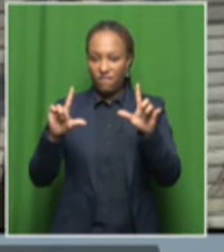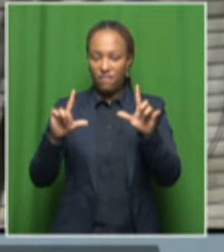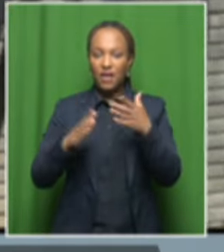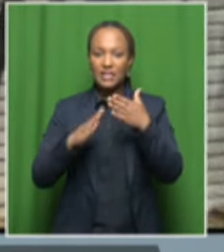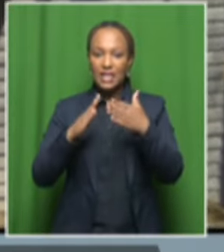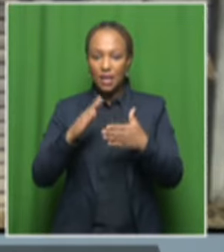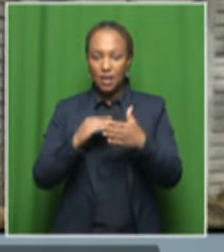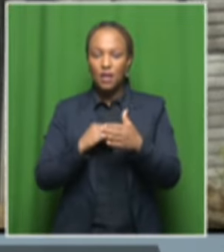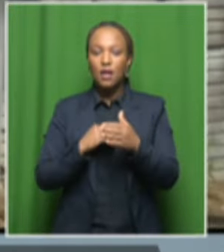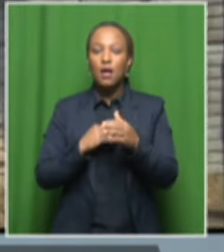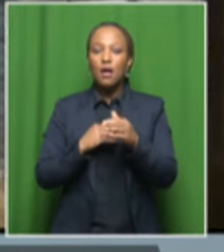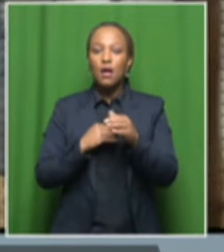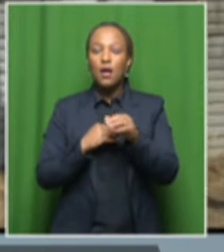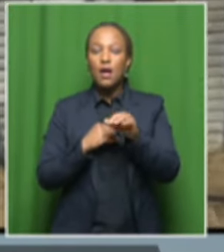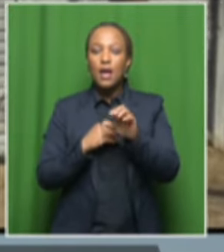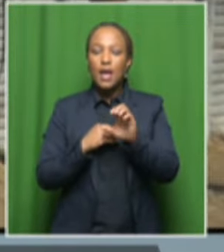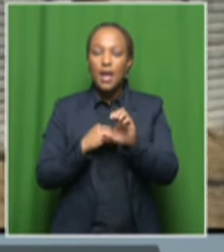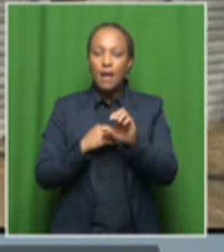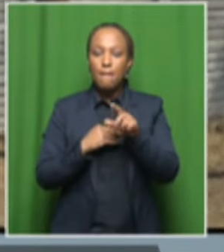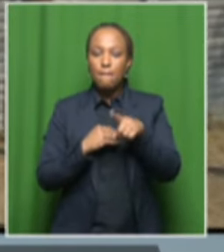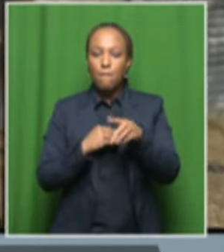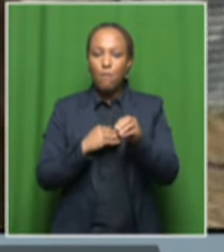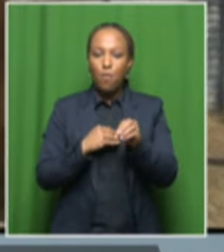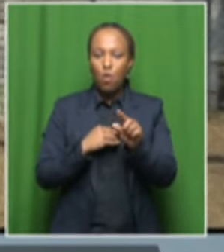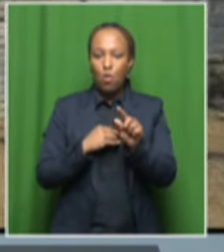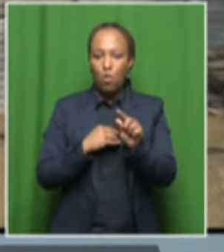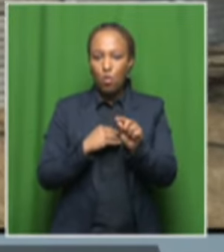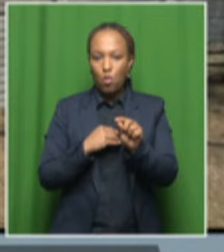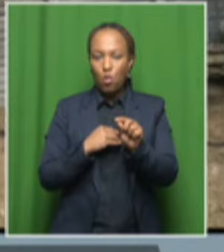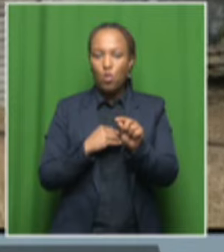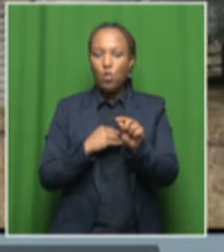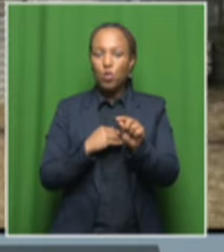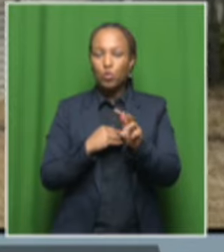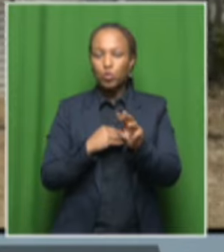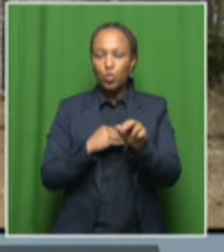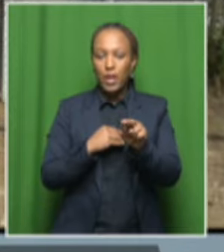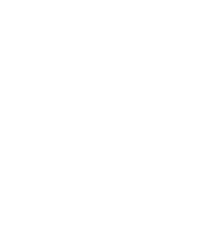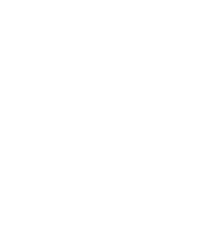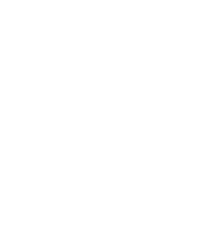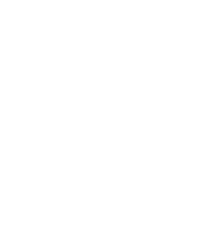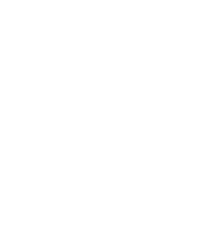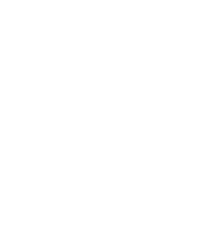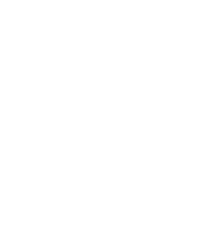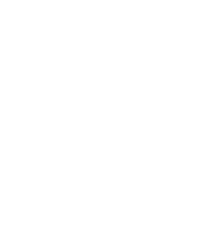Mboweni Cemetery, where this giant is going to be laid to rest.